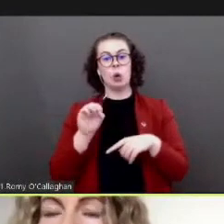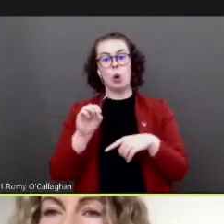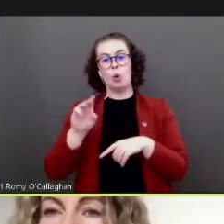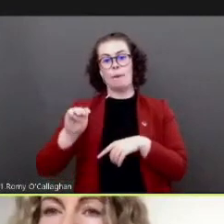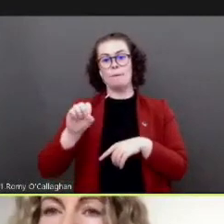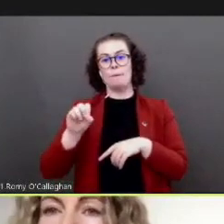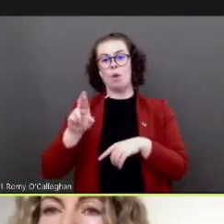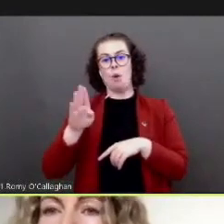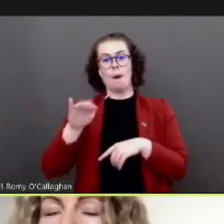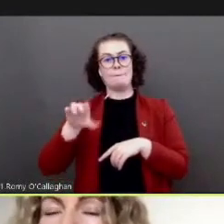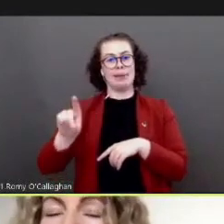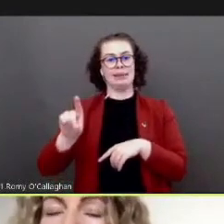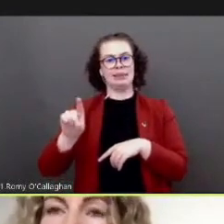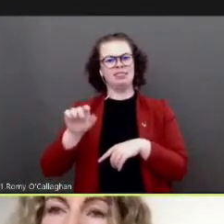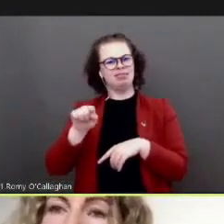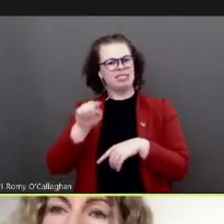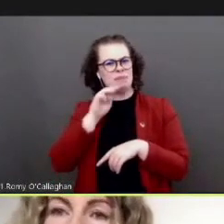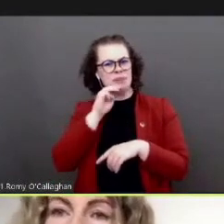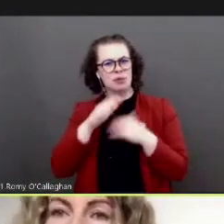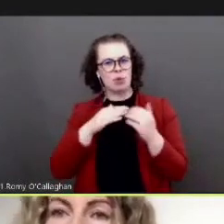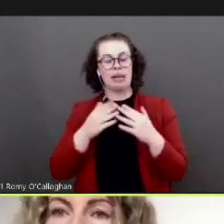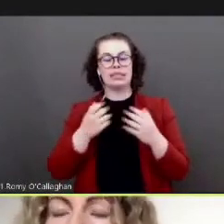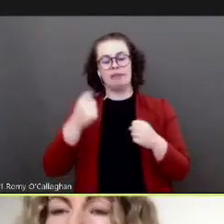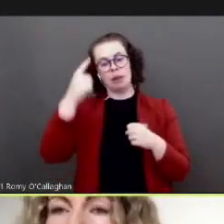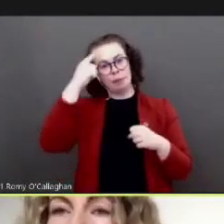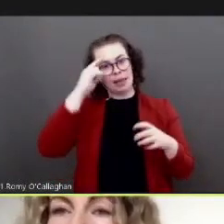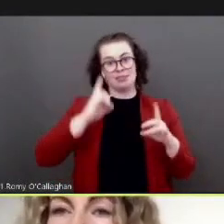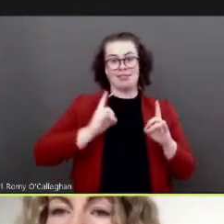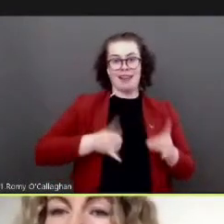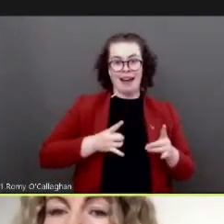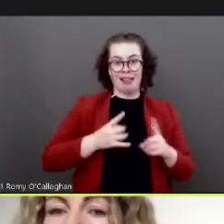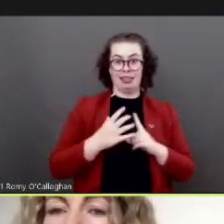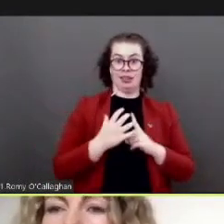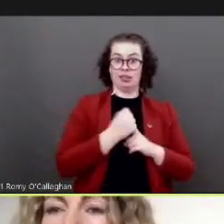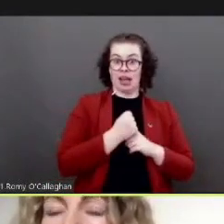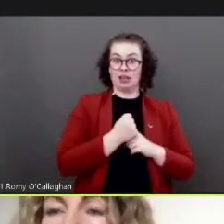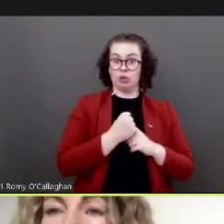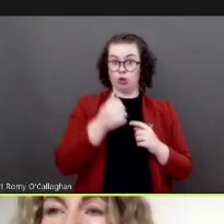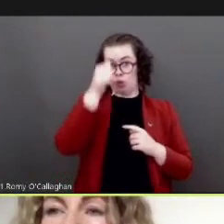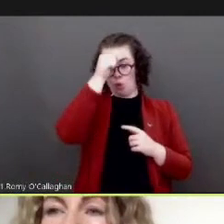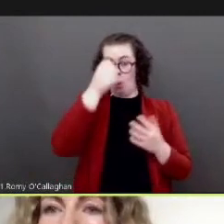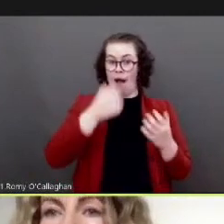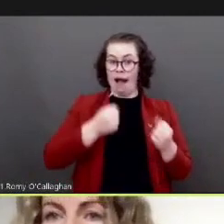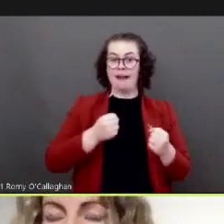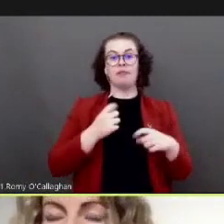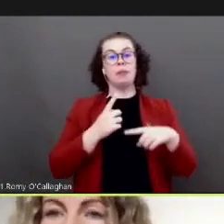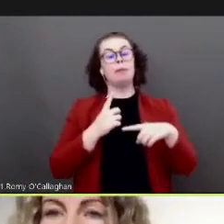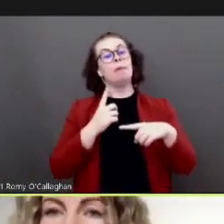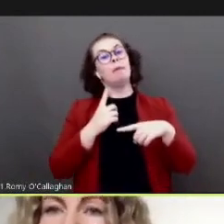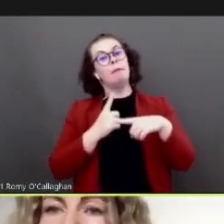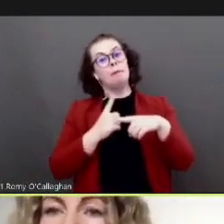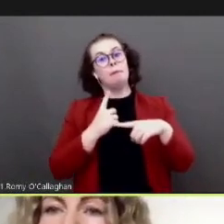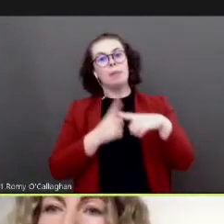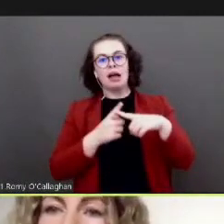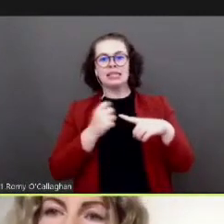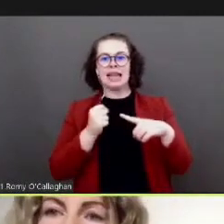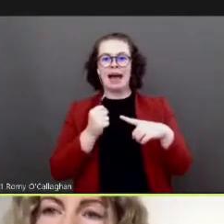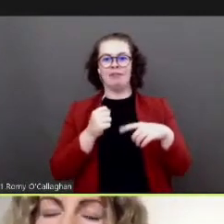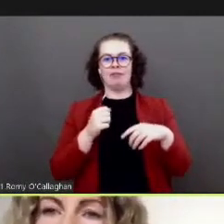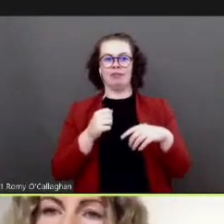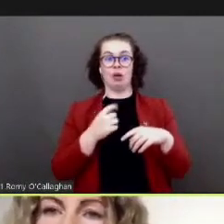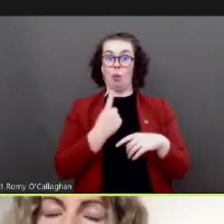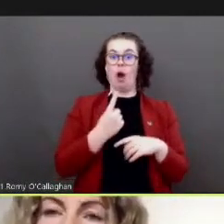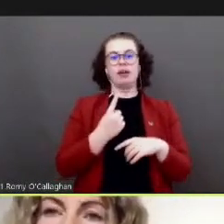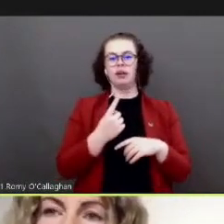So that's when people are presenting with mental health diagnoses that are two or more, so two